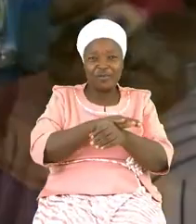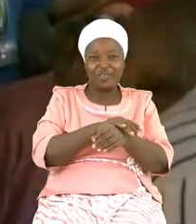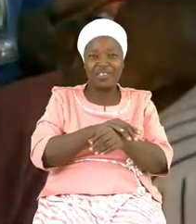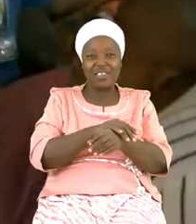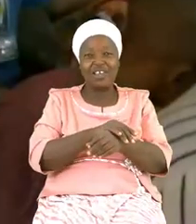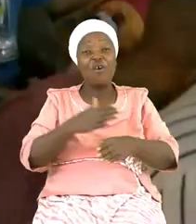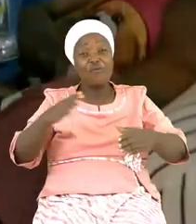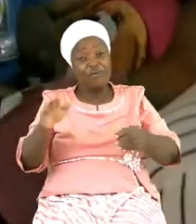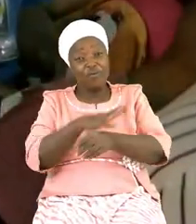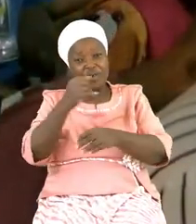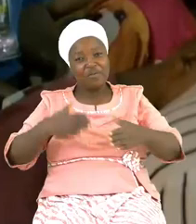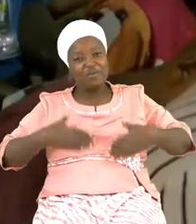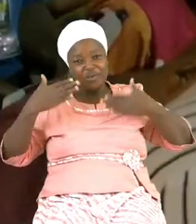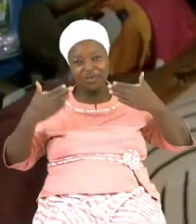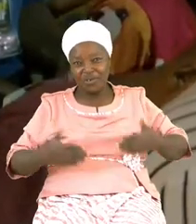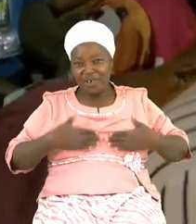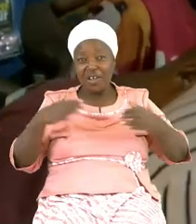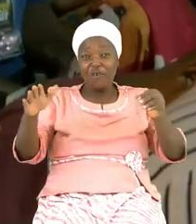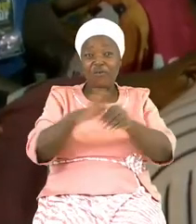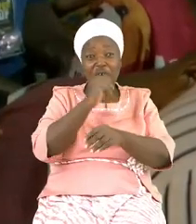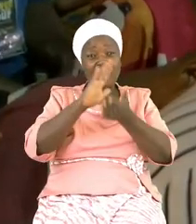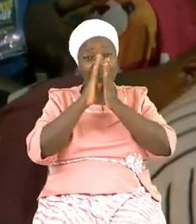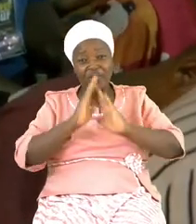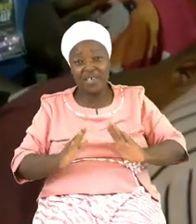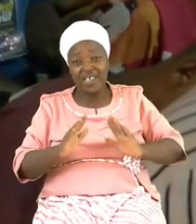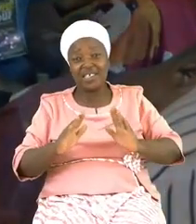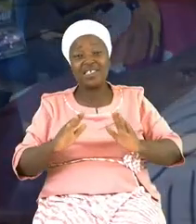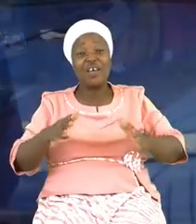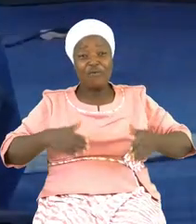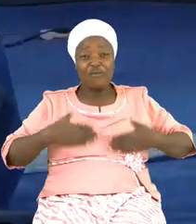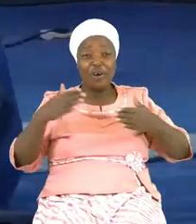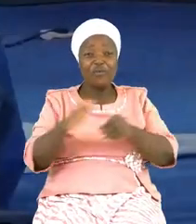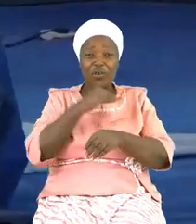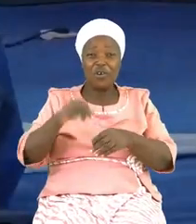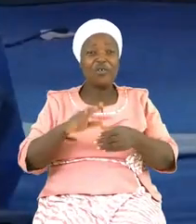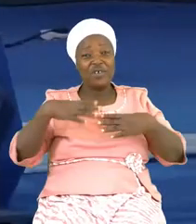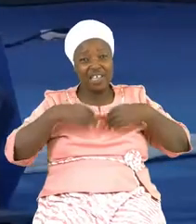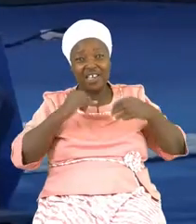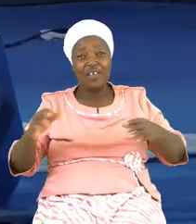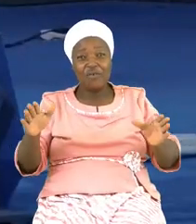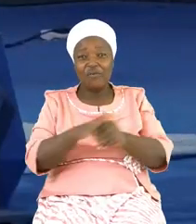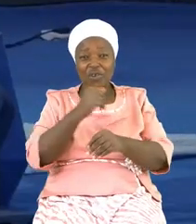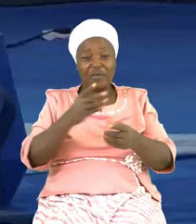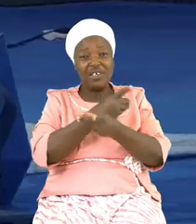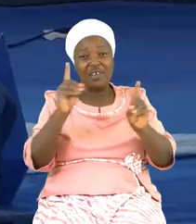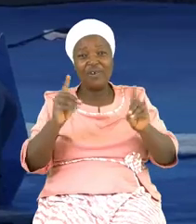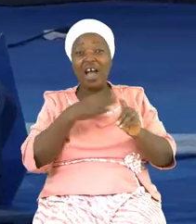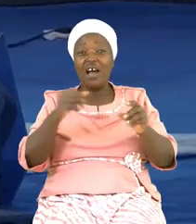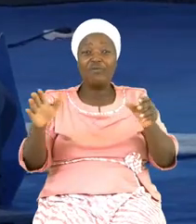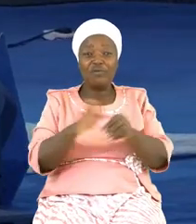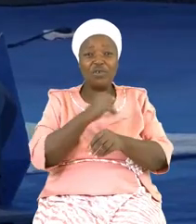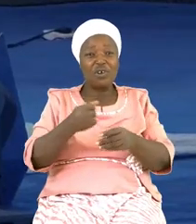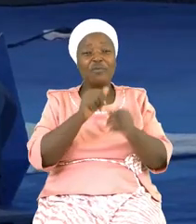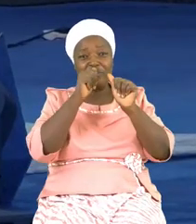joy. Full of peace. Amen. Full of healing. Amen. Full of deliverance. And full of blessing all